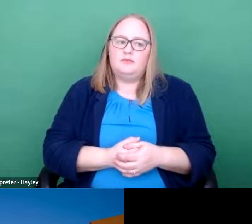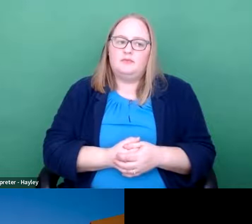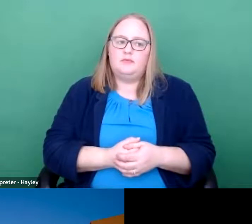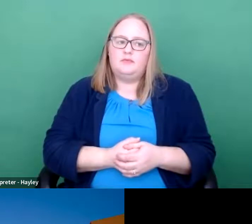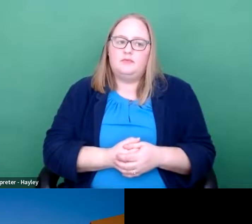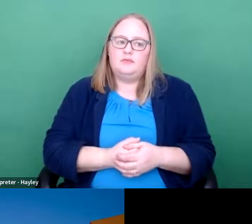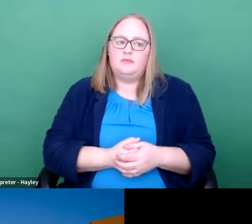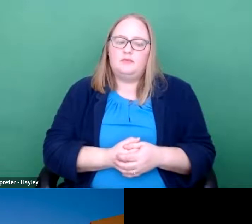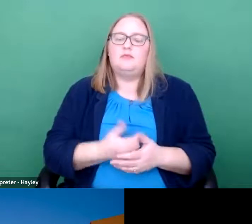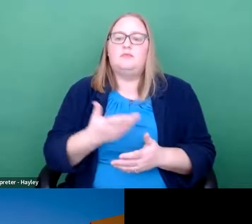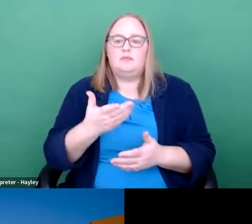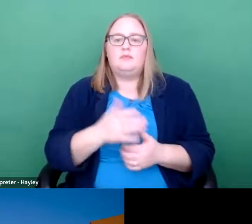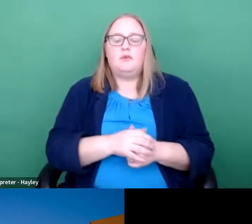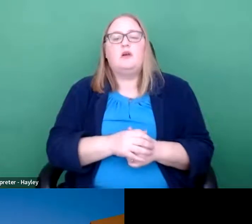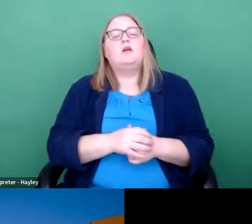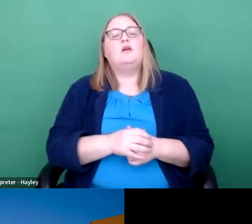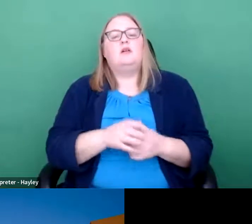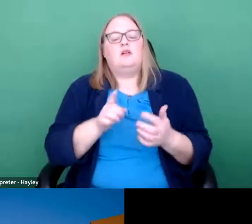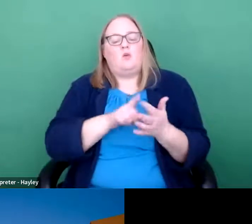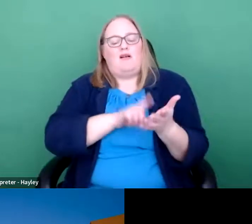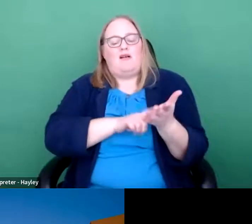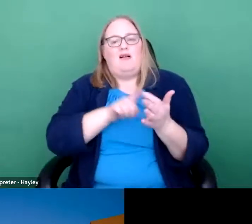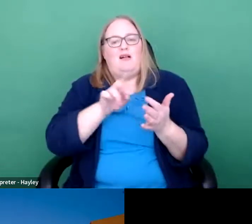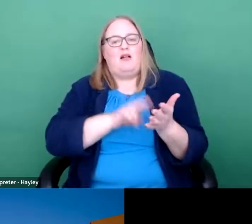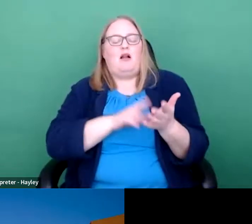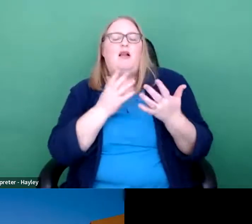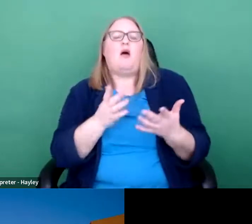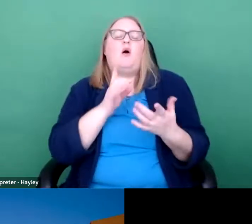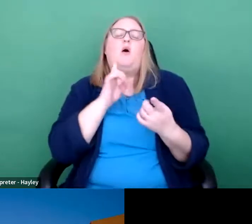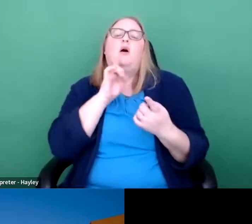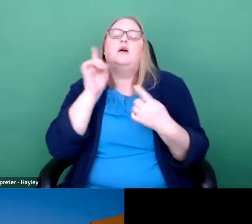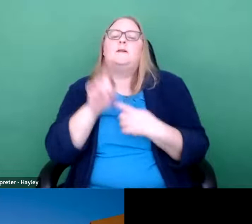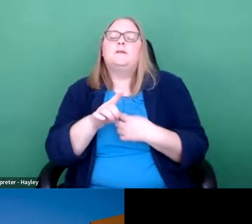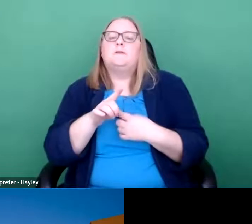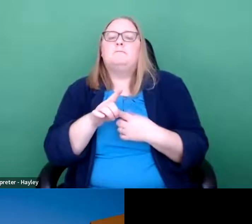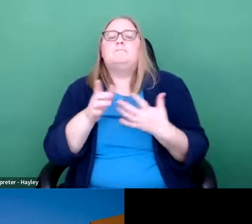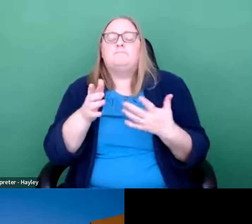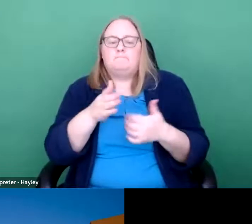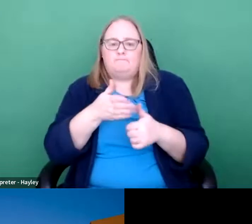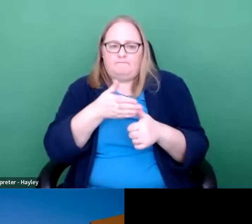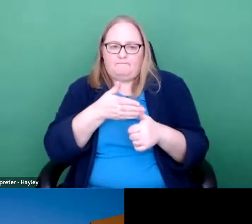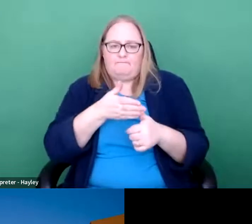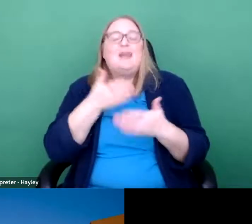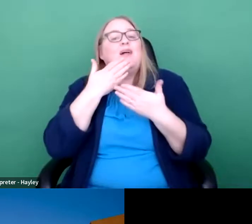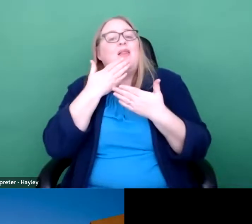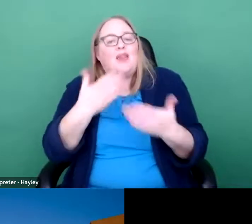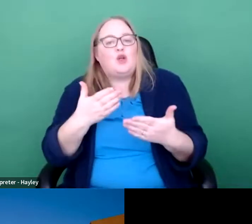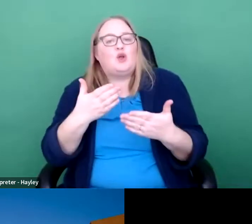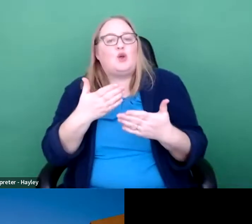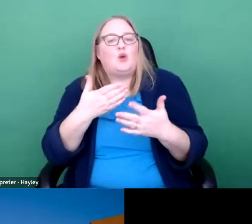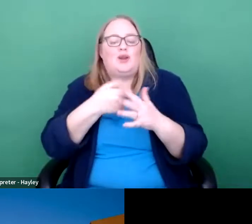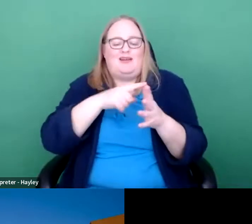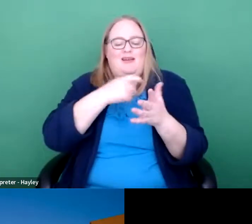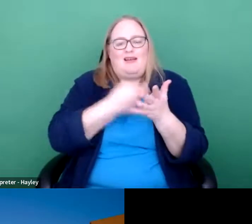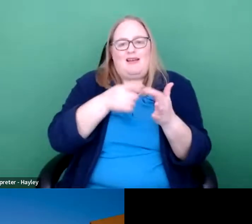Let me start by reacting to, well, first of all, by saying thank you to Karen and Mike and